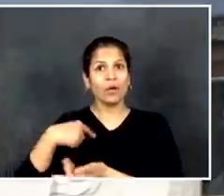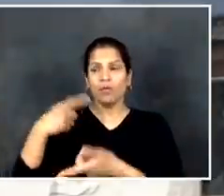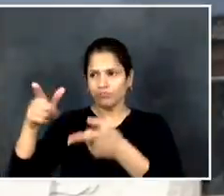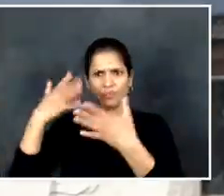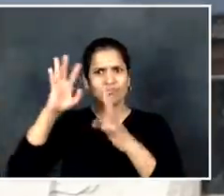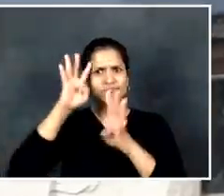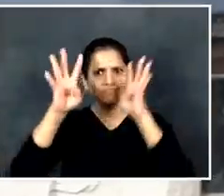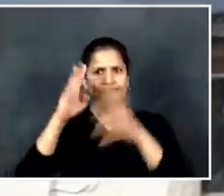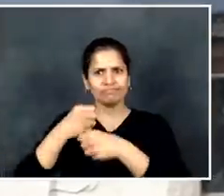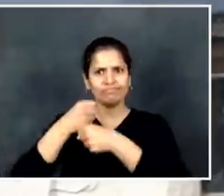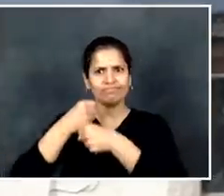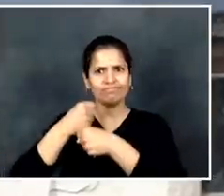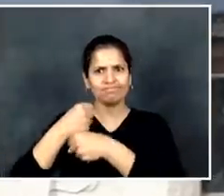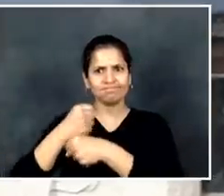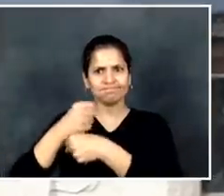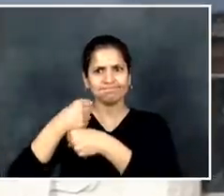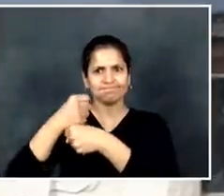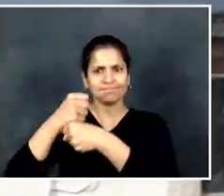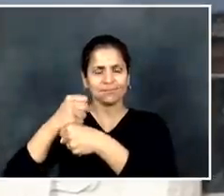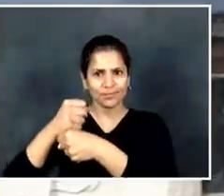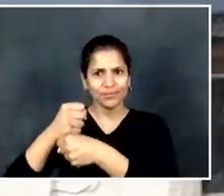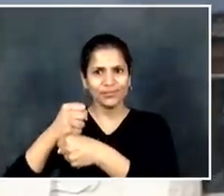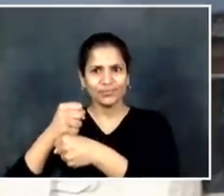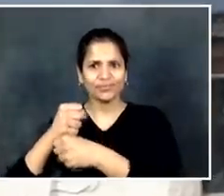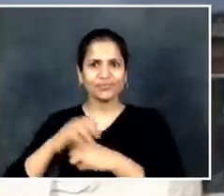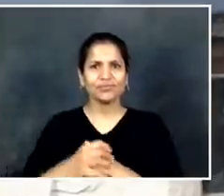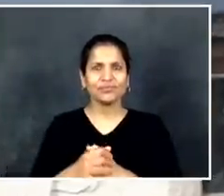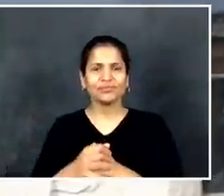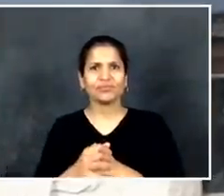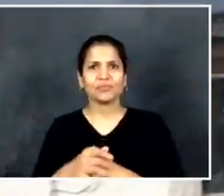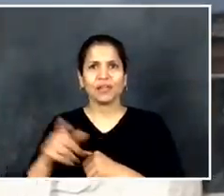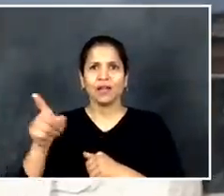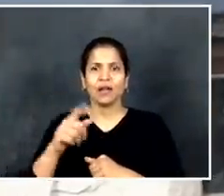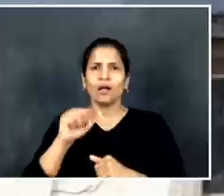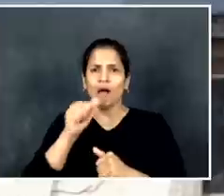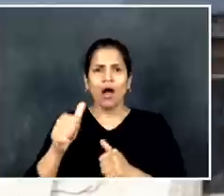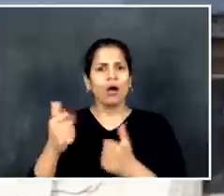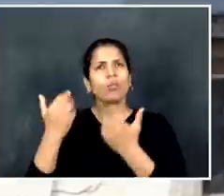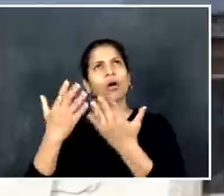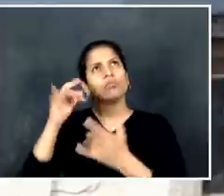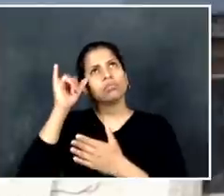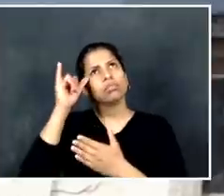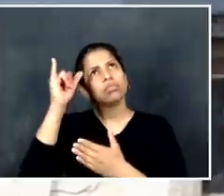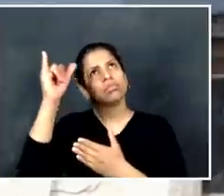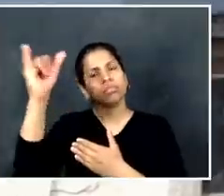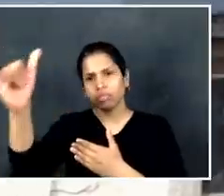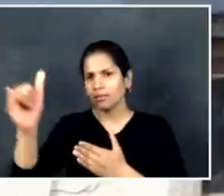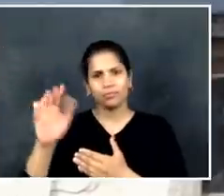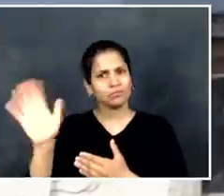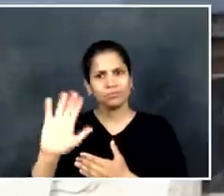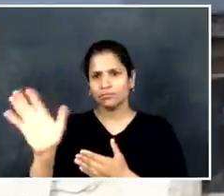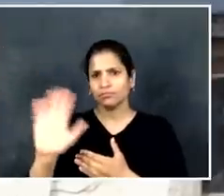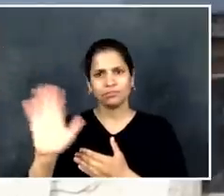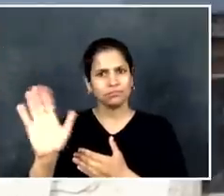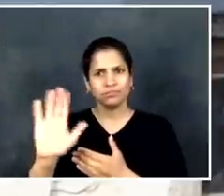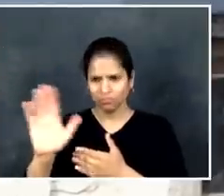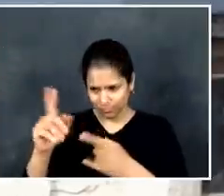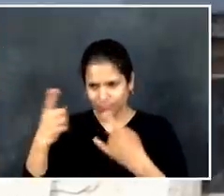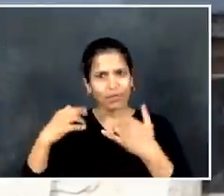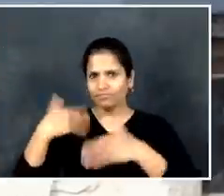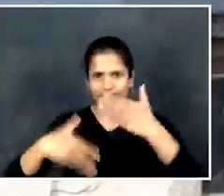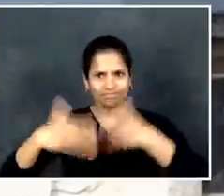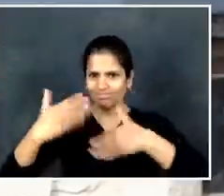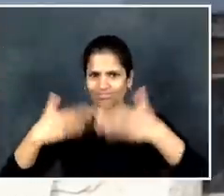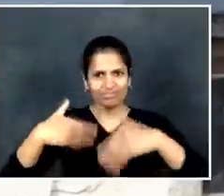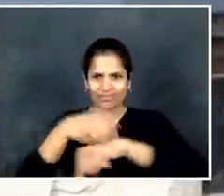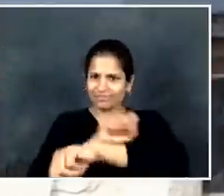tirelessness, not waiting for 1 hour, not resting for 1 hour until the job got done. So my great pleasure to introduce the